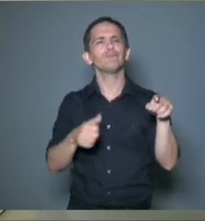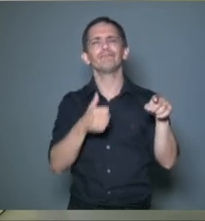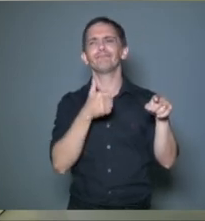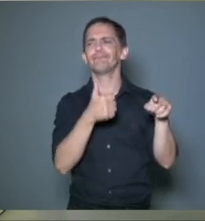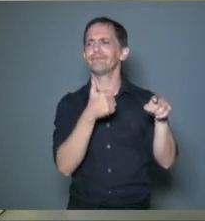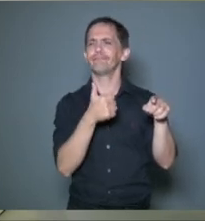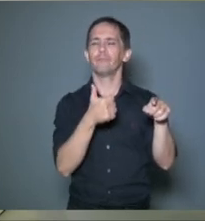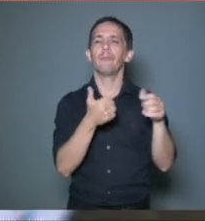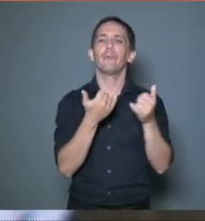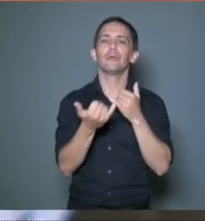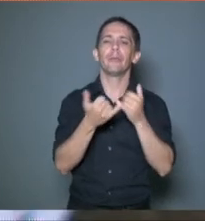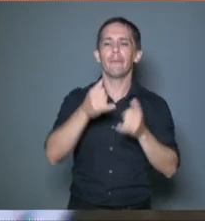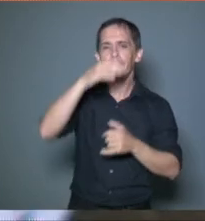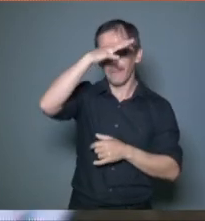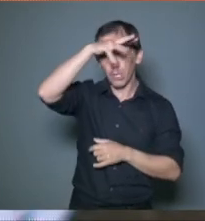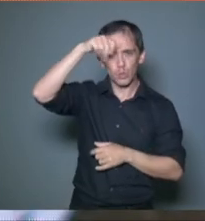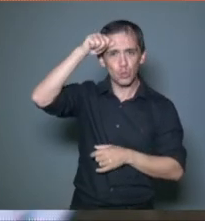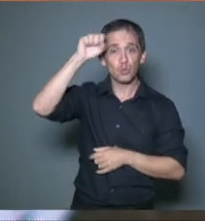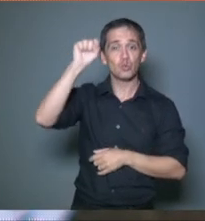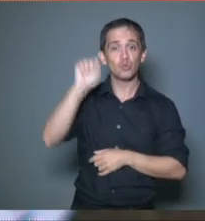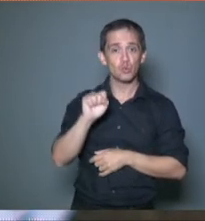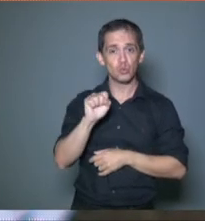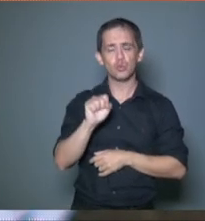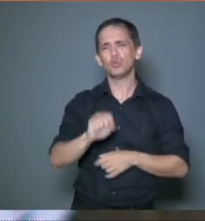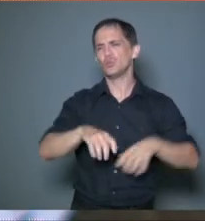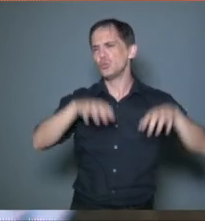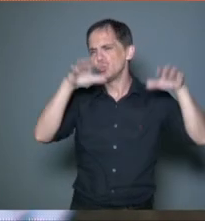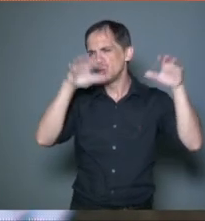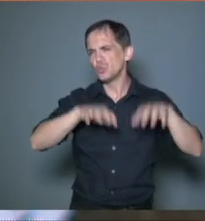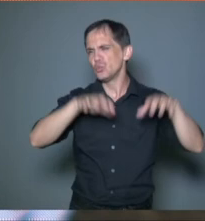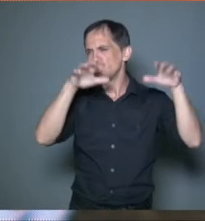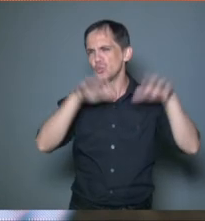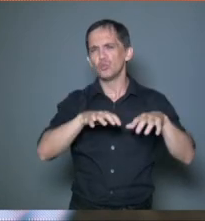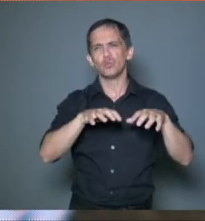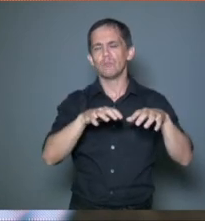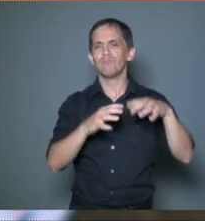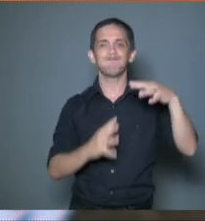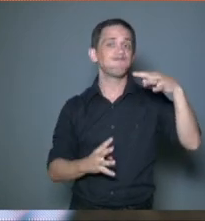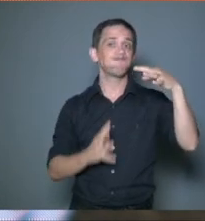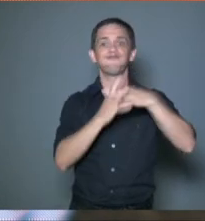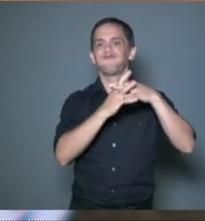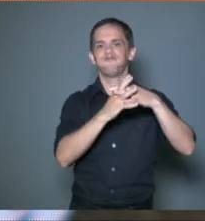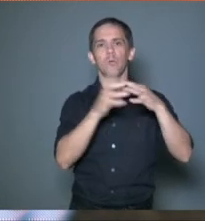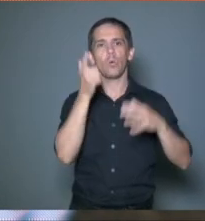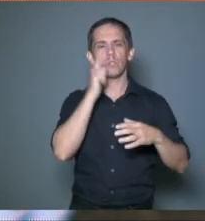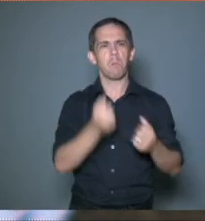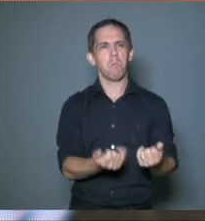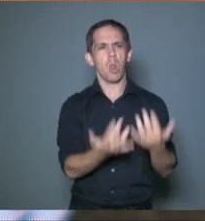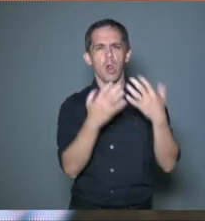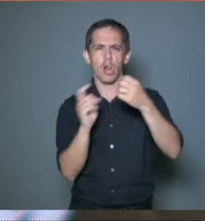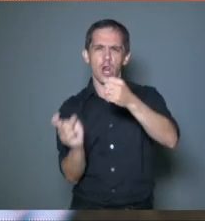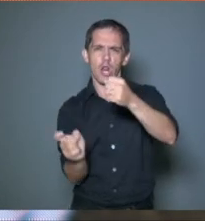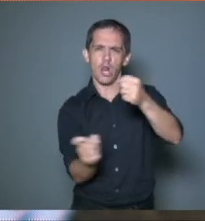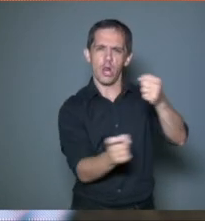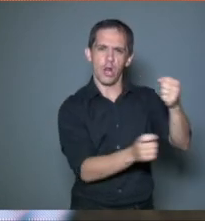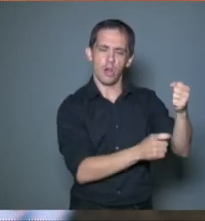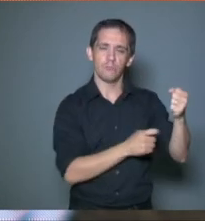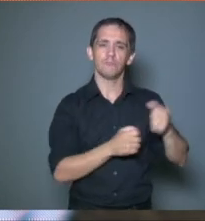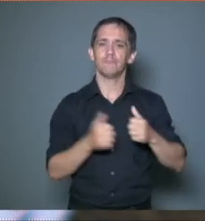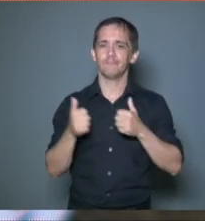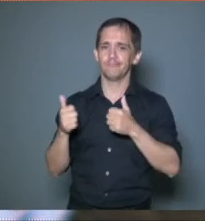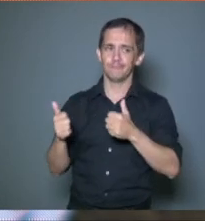in Mato Grosso. It was wonderful in Mato Grosso do Sul. We had a record crop. We are harvesting a record crop in Bahia.